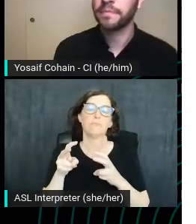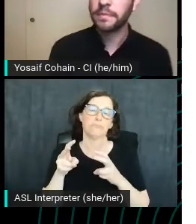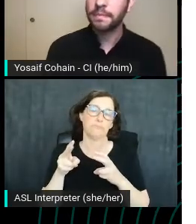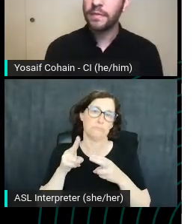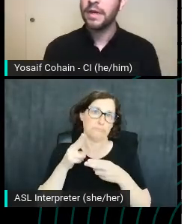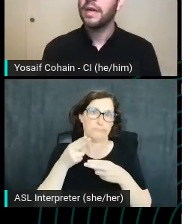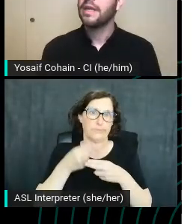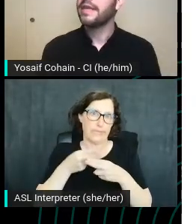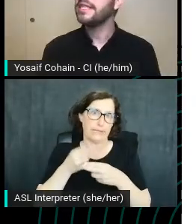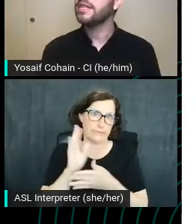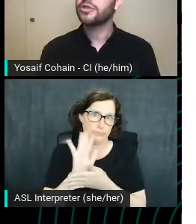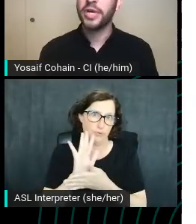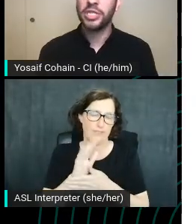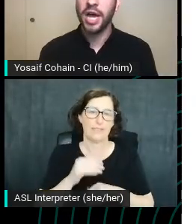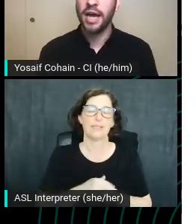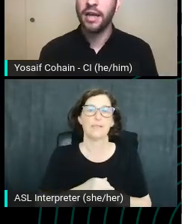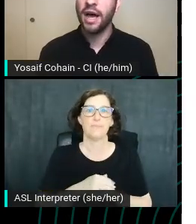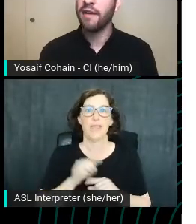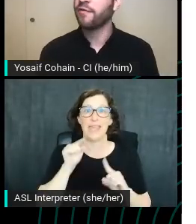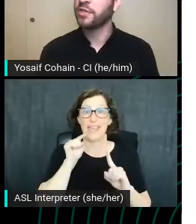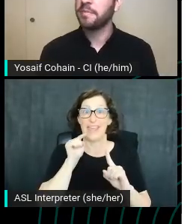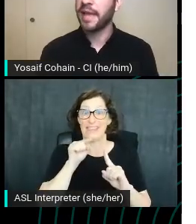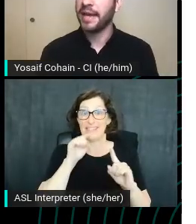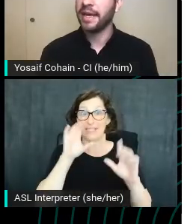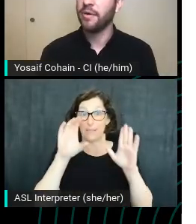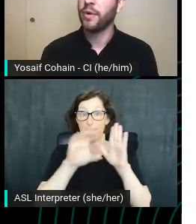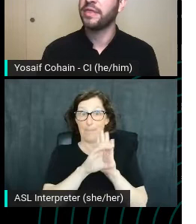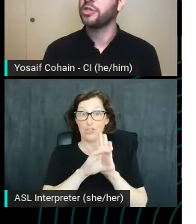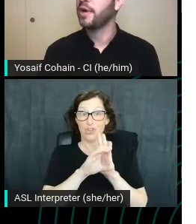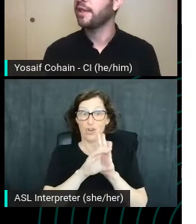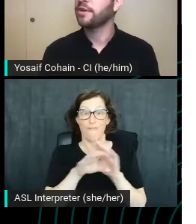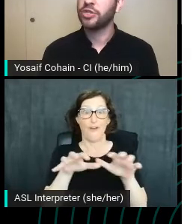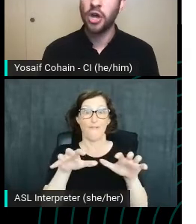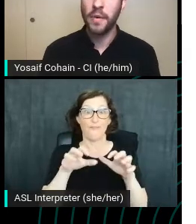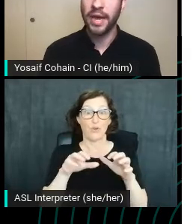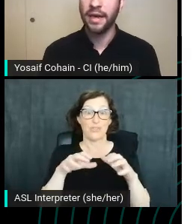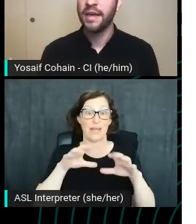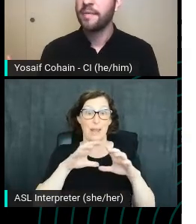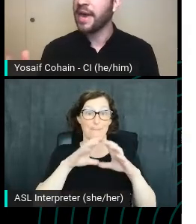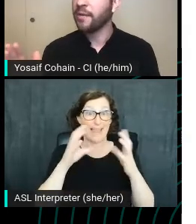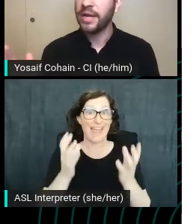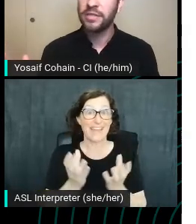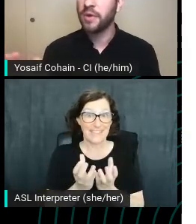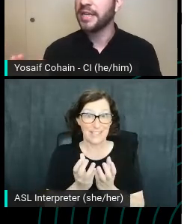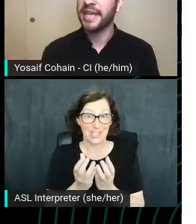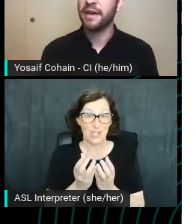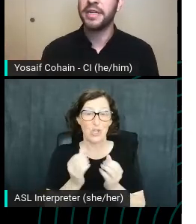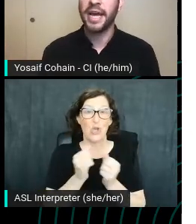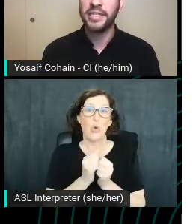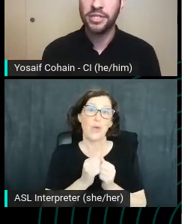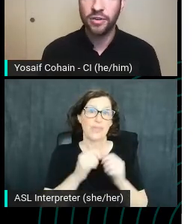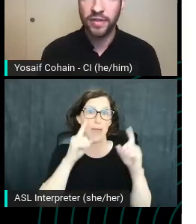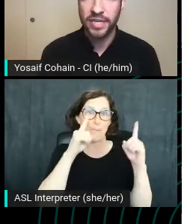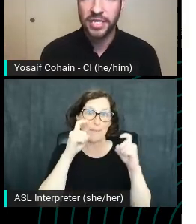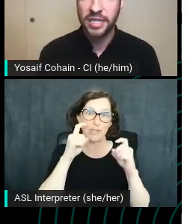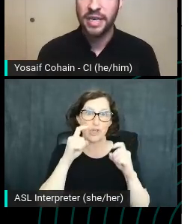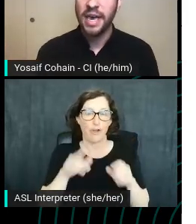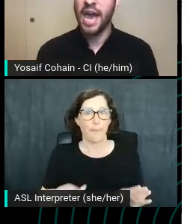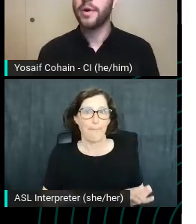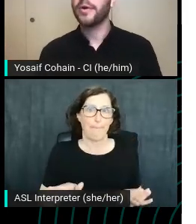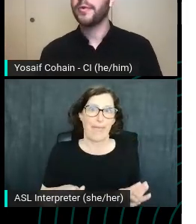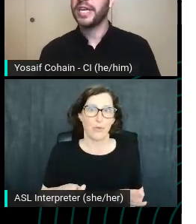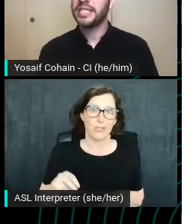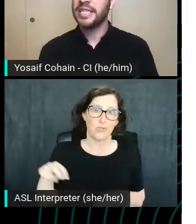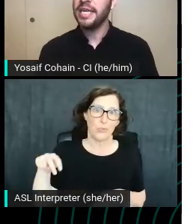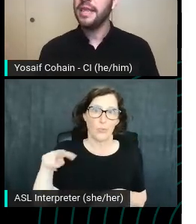me. This is a screenshot of Frozen Planet with the trailer showing penguins running down an icy surface.